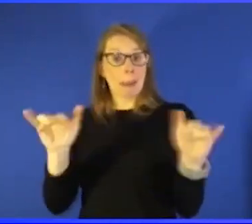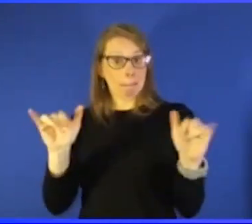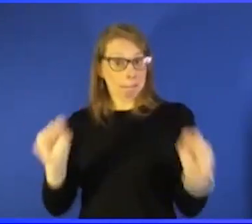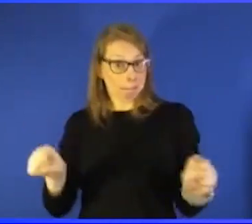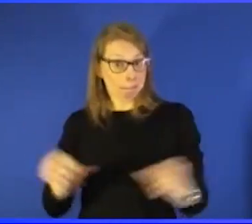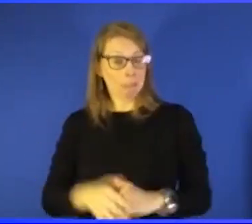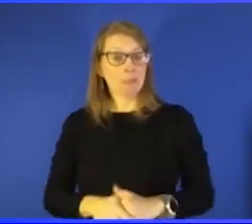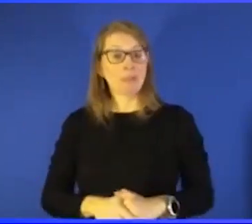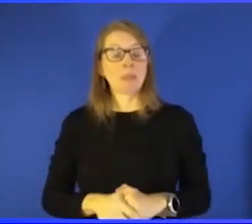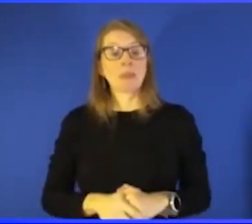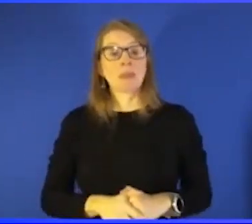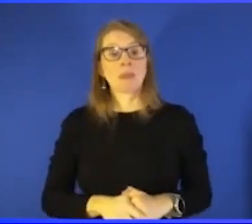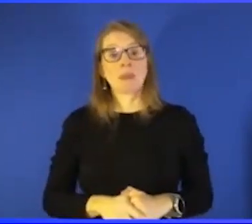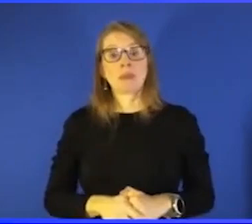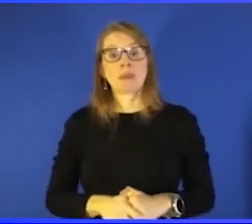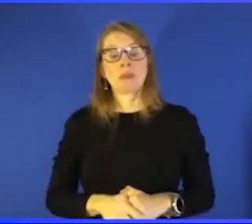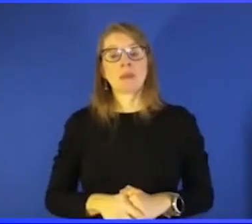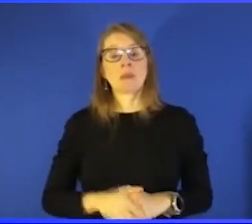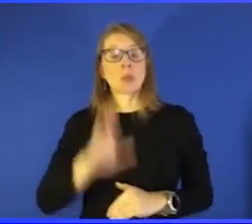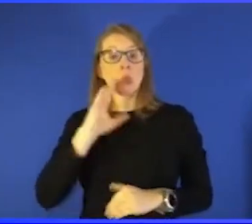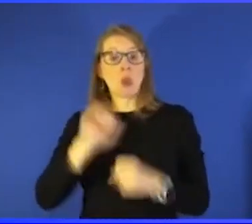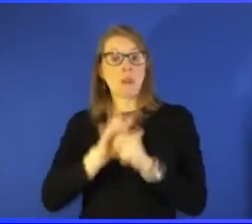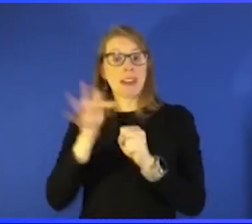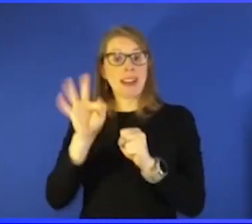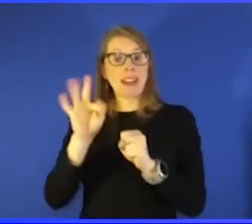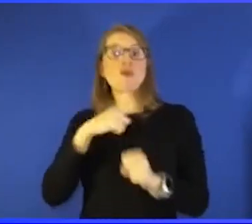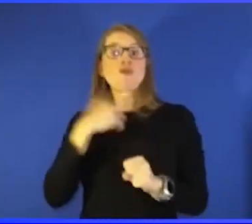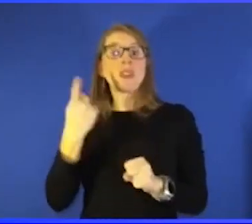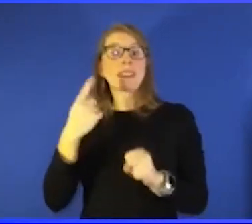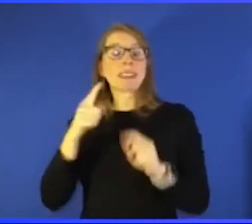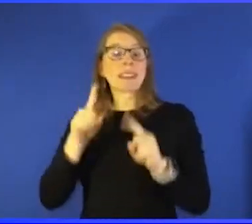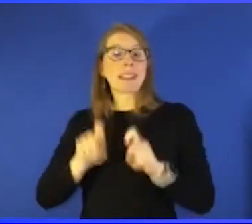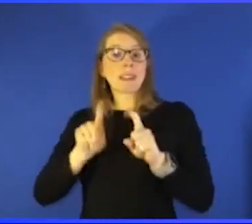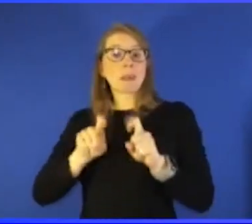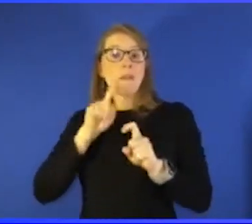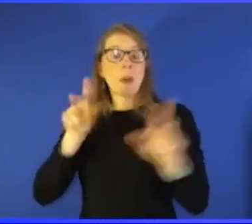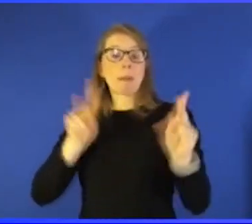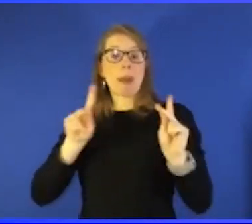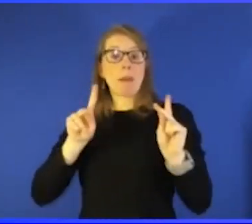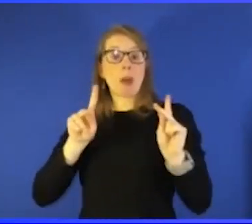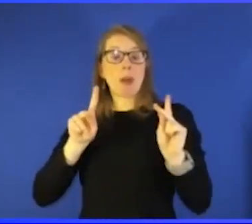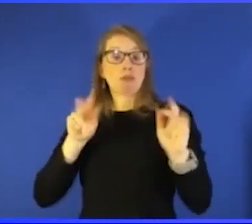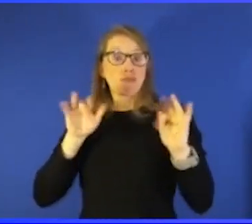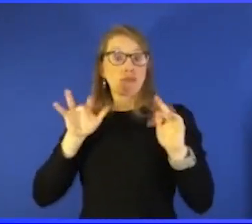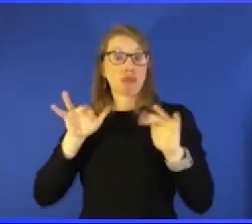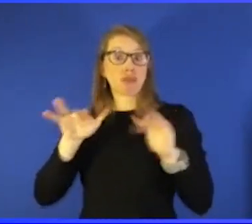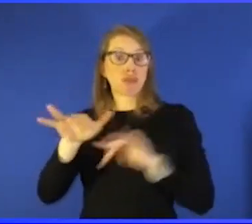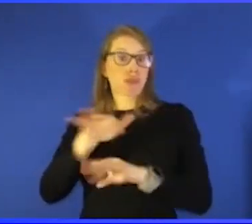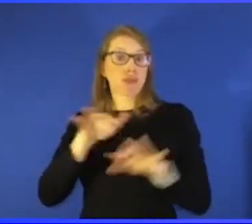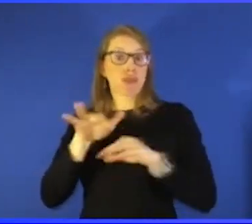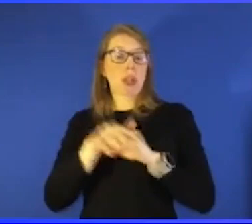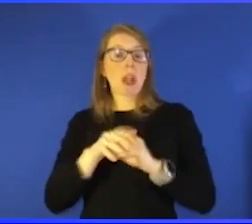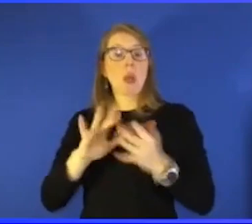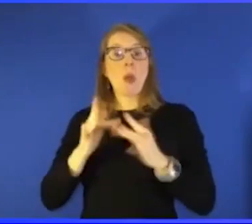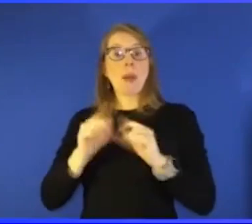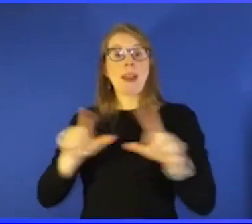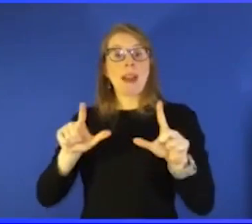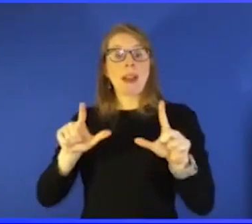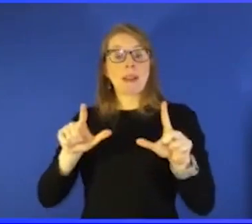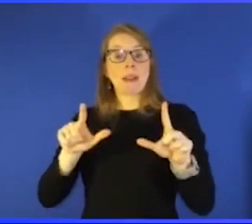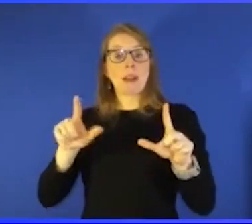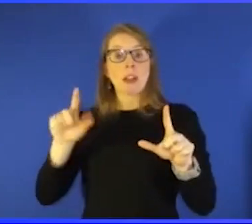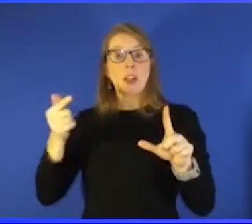We know that there is a COVID-19 risk assessment for people that are going to gatherings. There is a website produced by Georgia